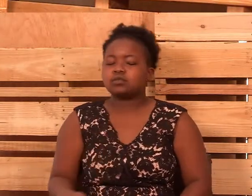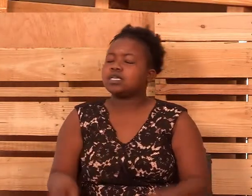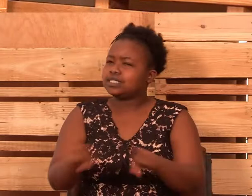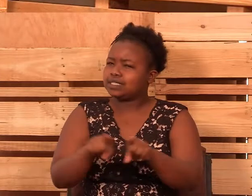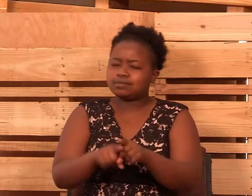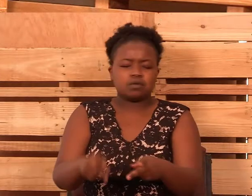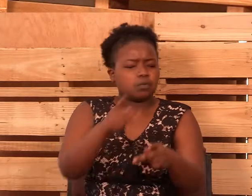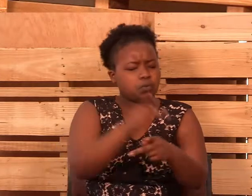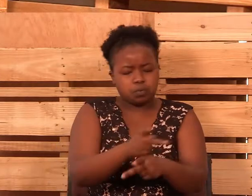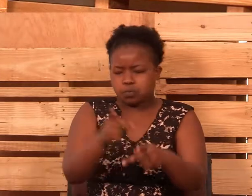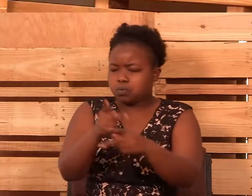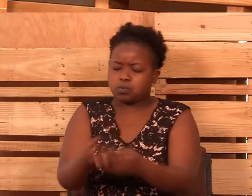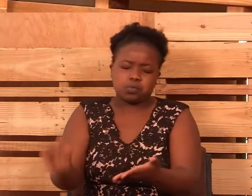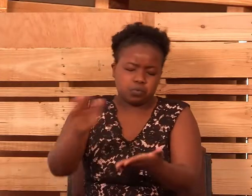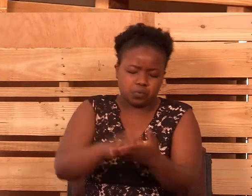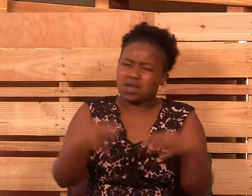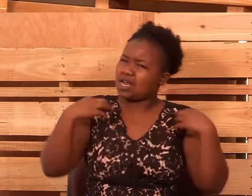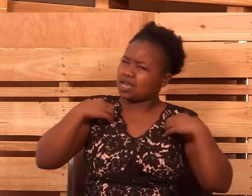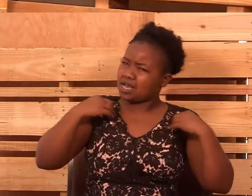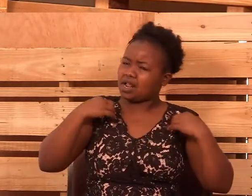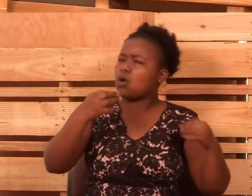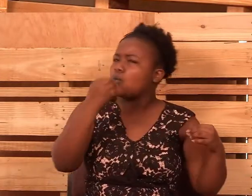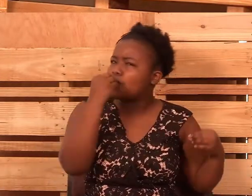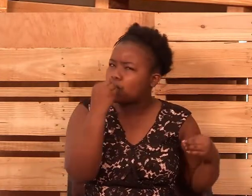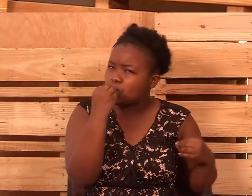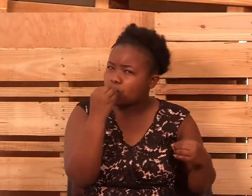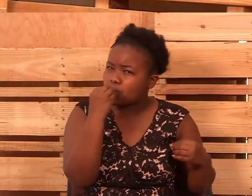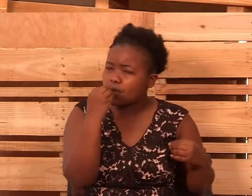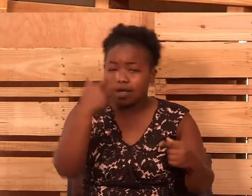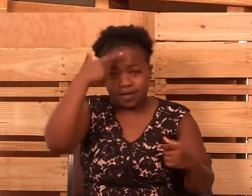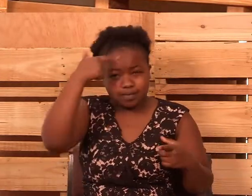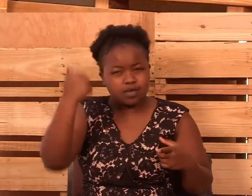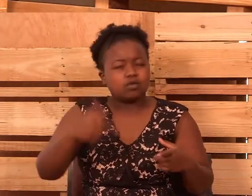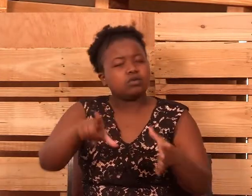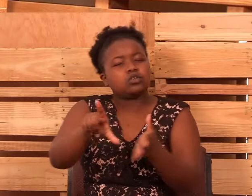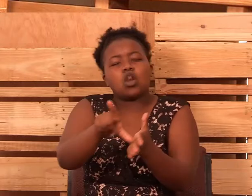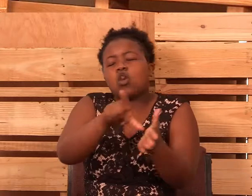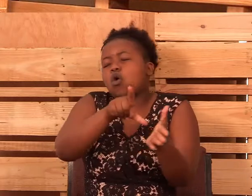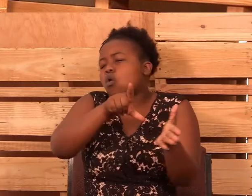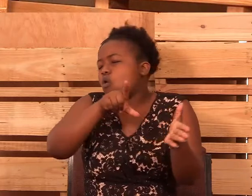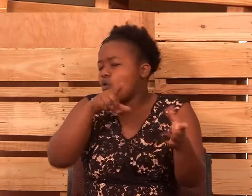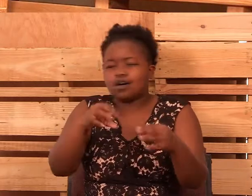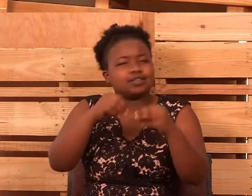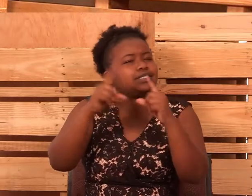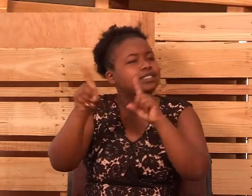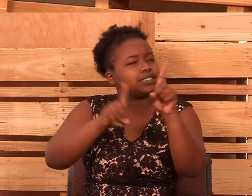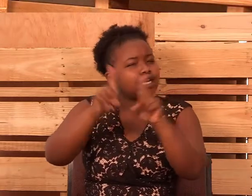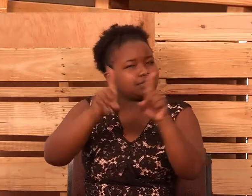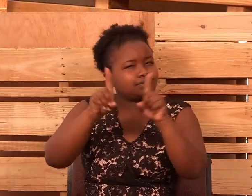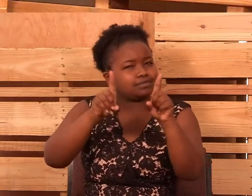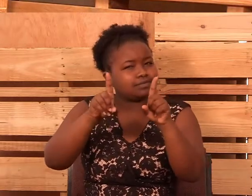their things together, they packed their clothes, they packed some food, because it was going to be a very long